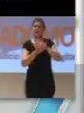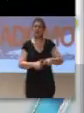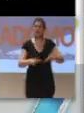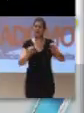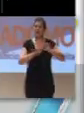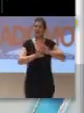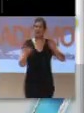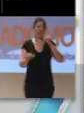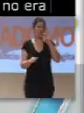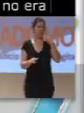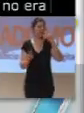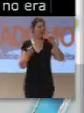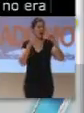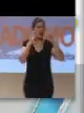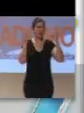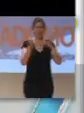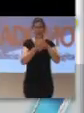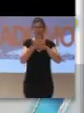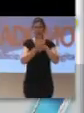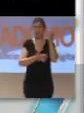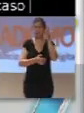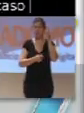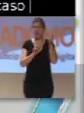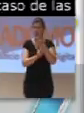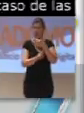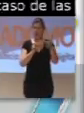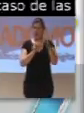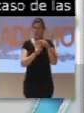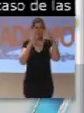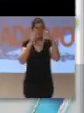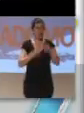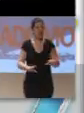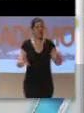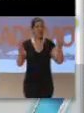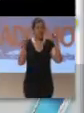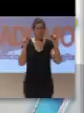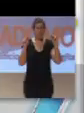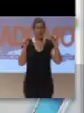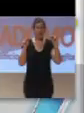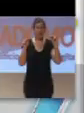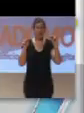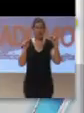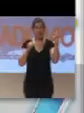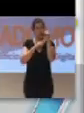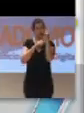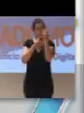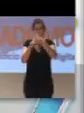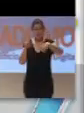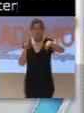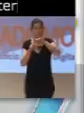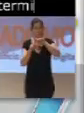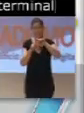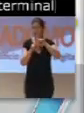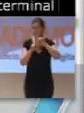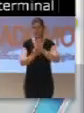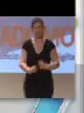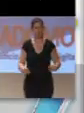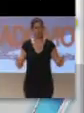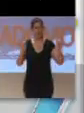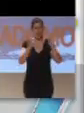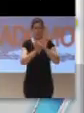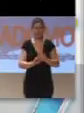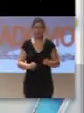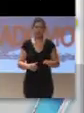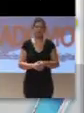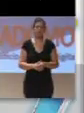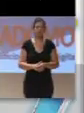that it was not necessary to provide the service, because, for instance, let's say that the risk for these women had disappeared, they were